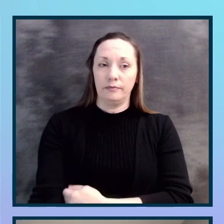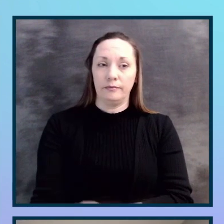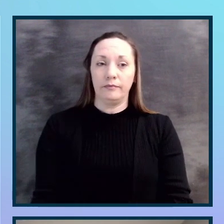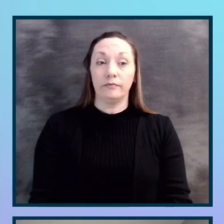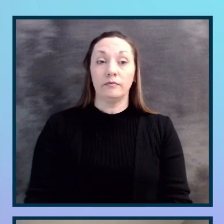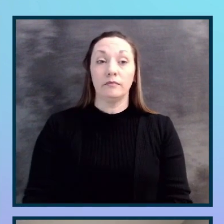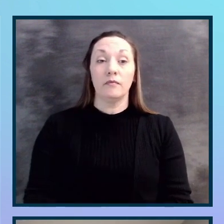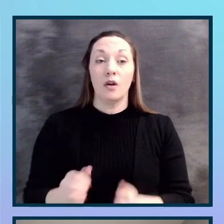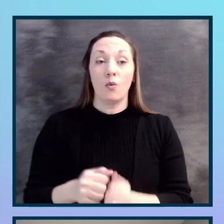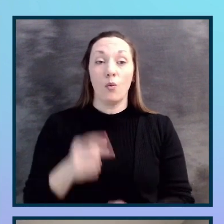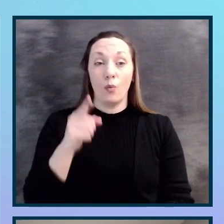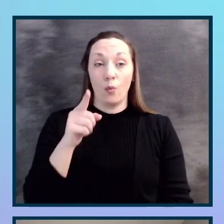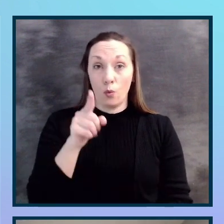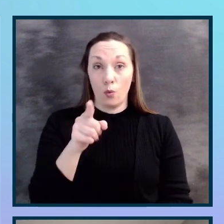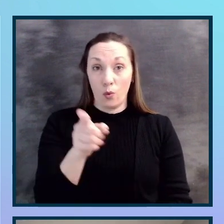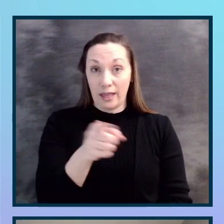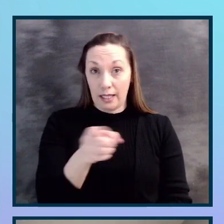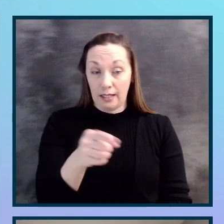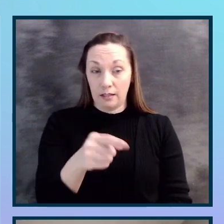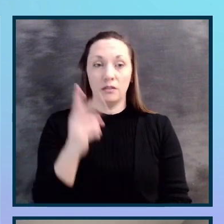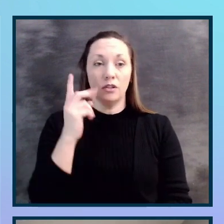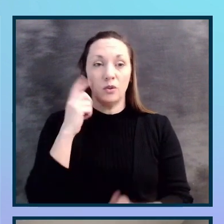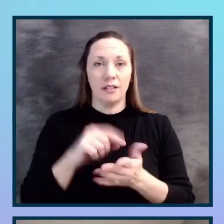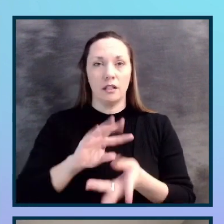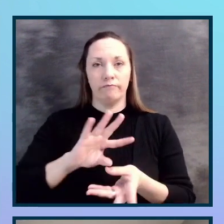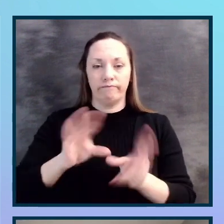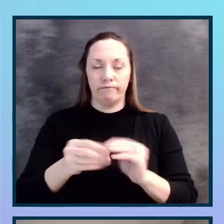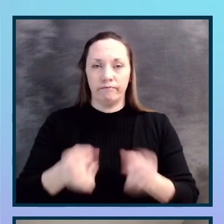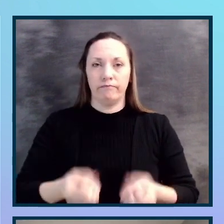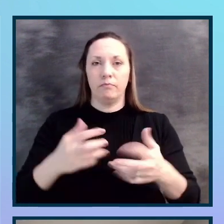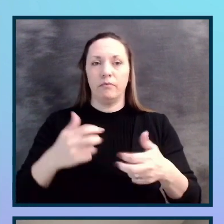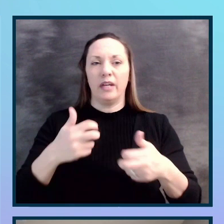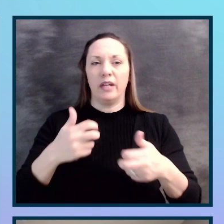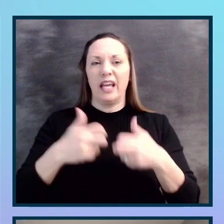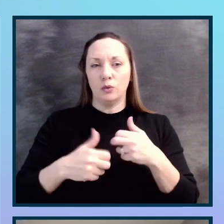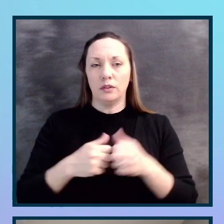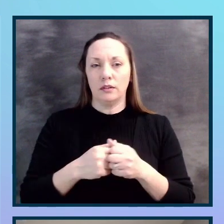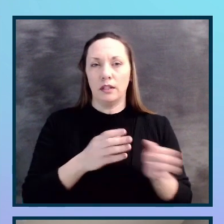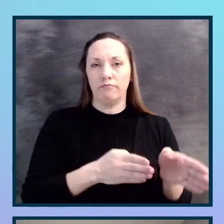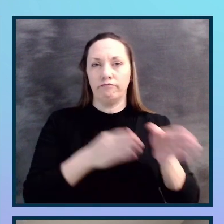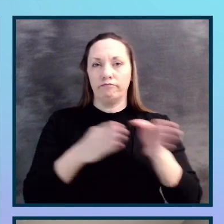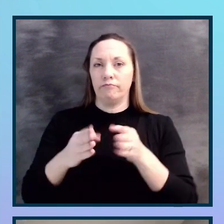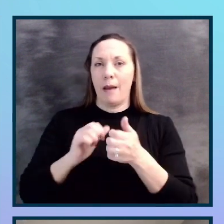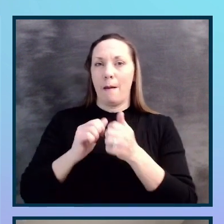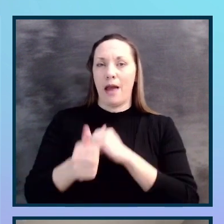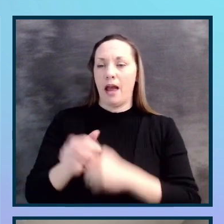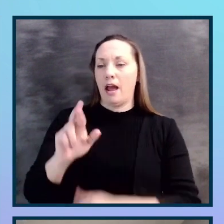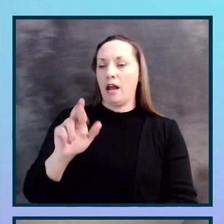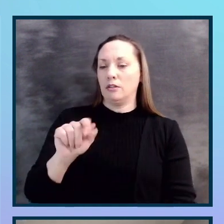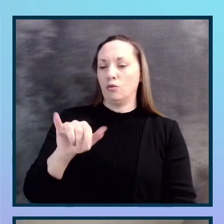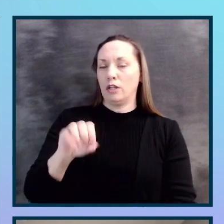With these, you can see the overall total issues, which match here, and a pass ratio